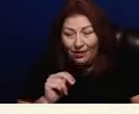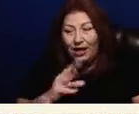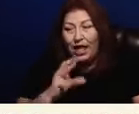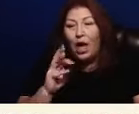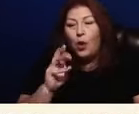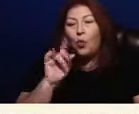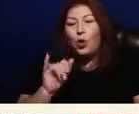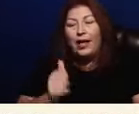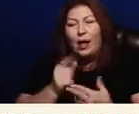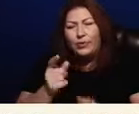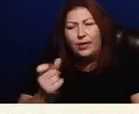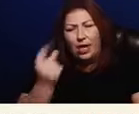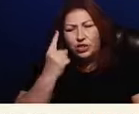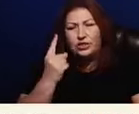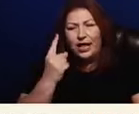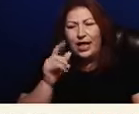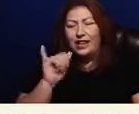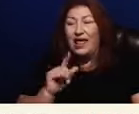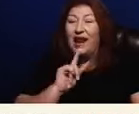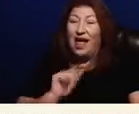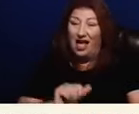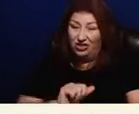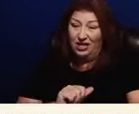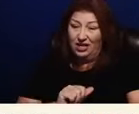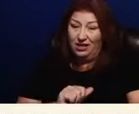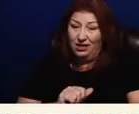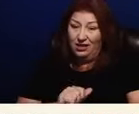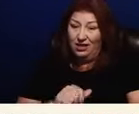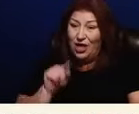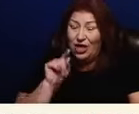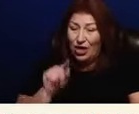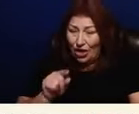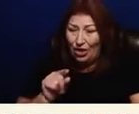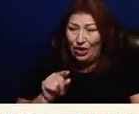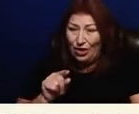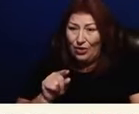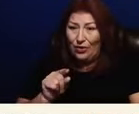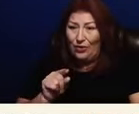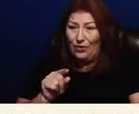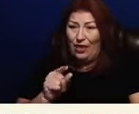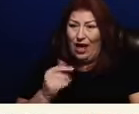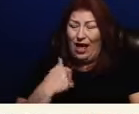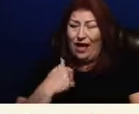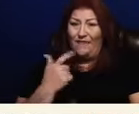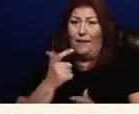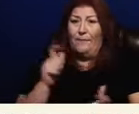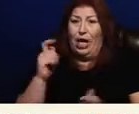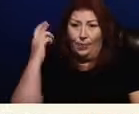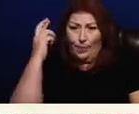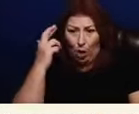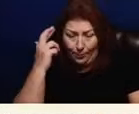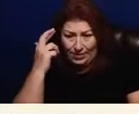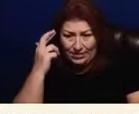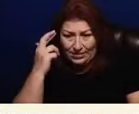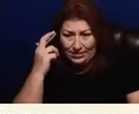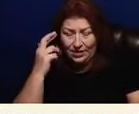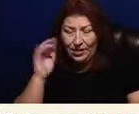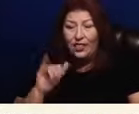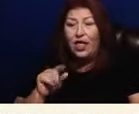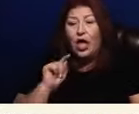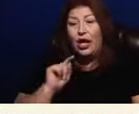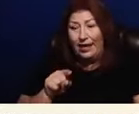him to understand that actually he served a larger purpose, that he